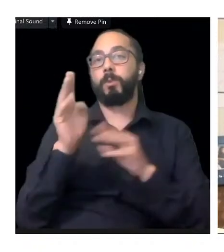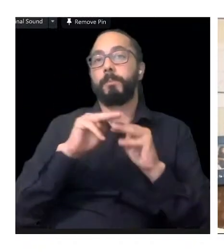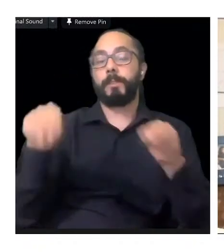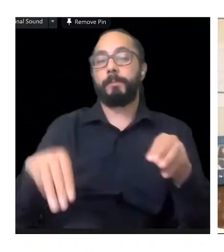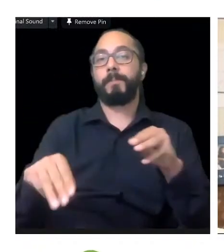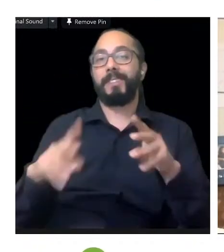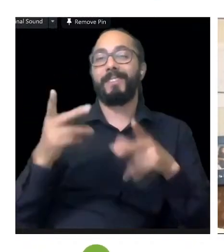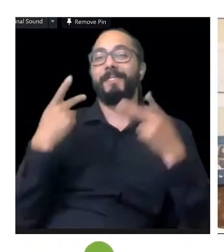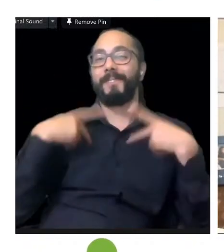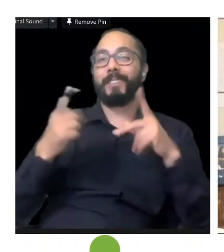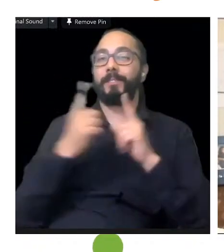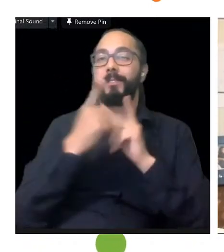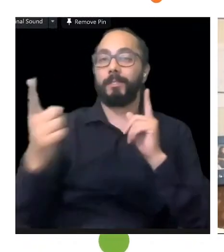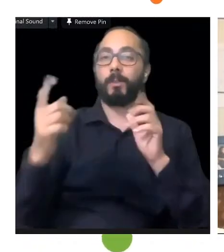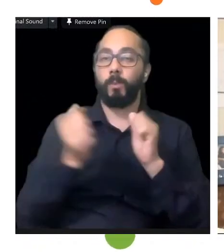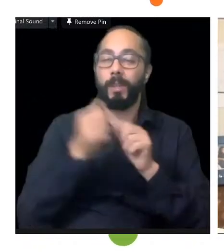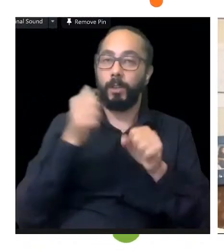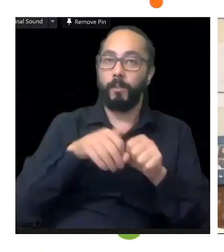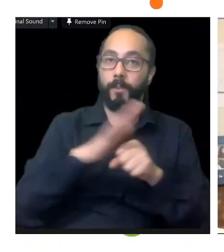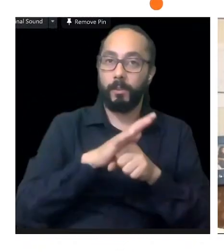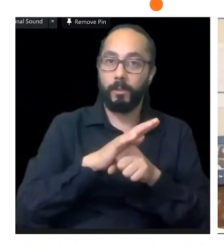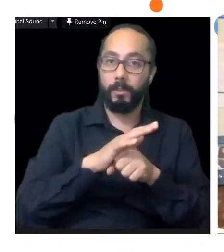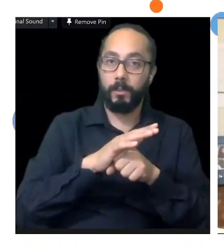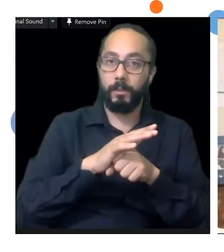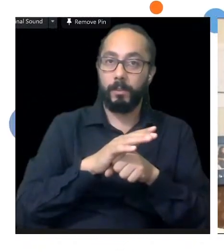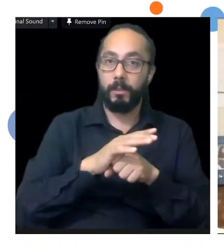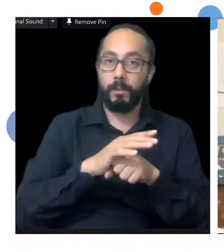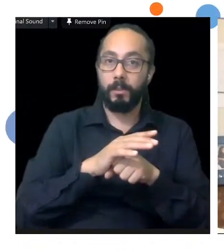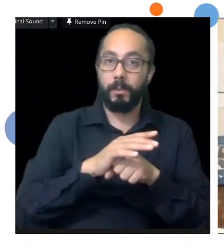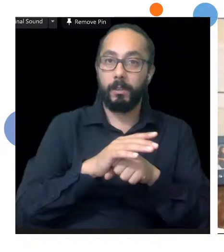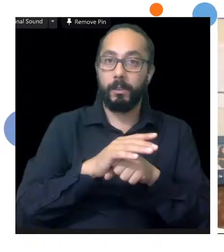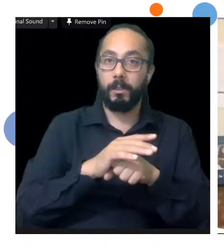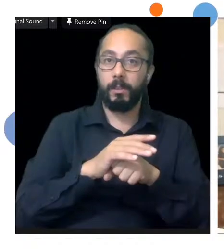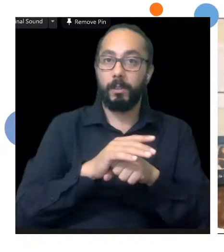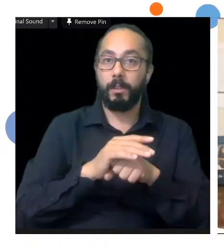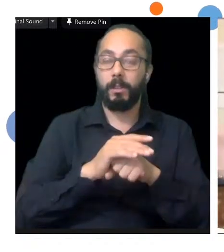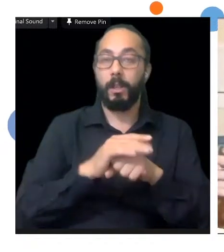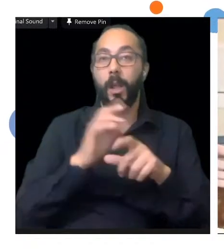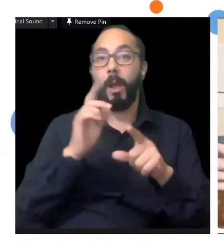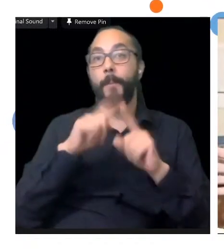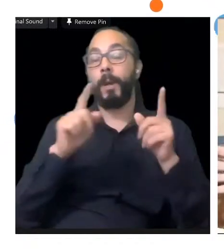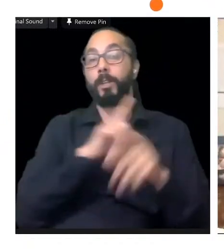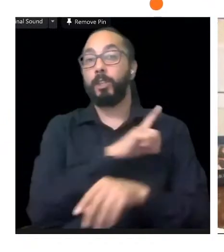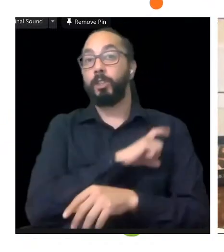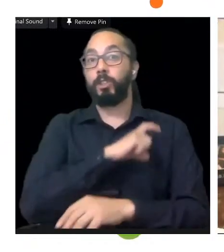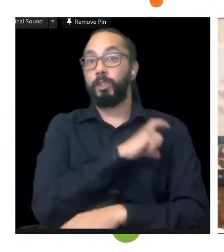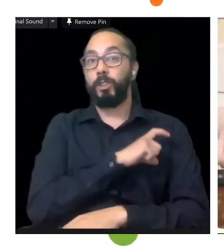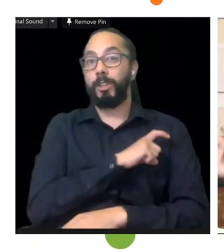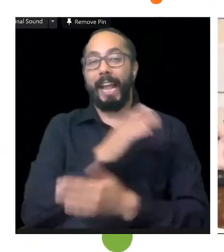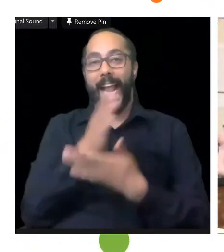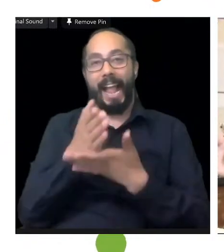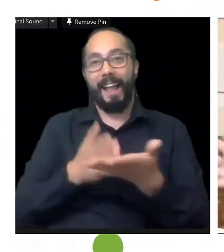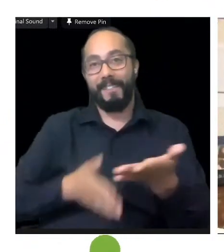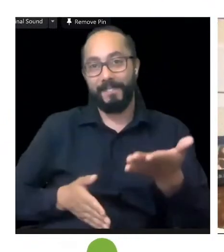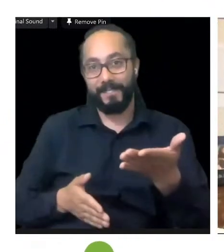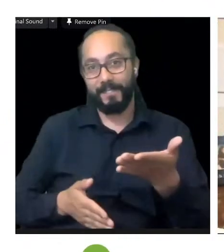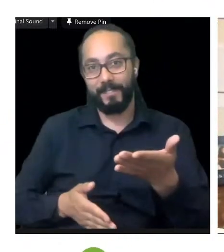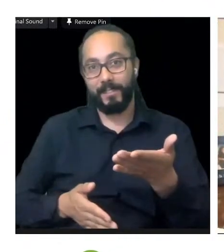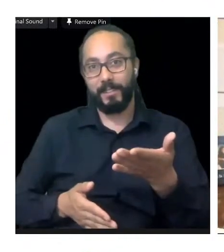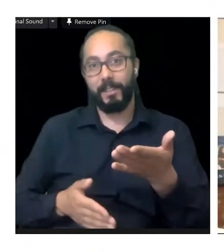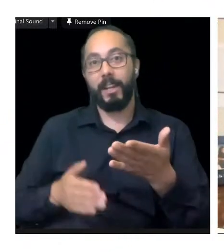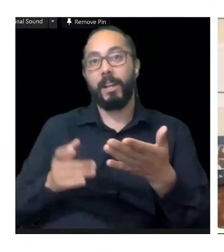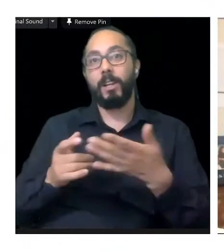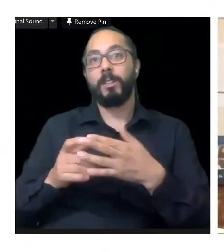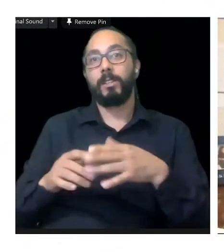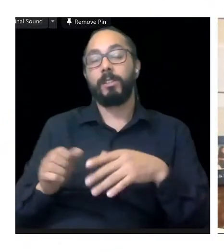limitations with COVID, but we can't turn on half of the security. Like either they're all there, actually securing the collection, or they're all not